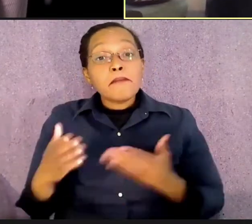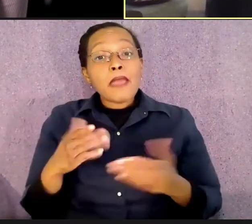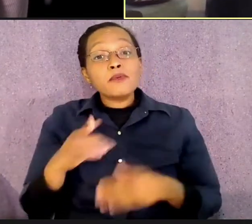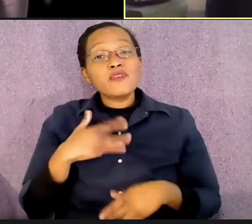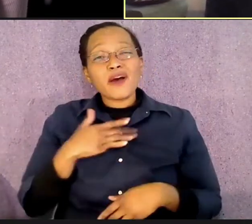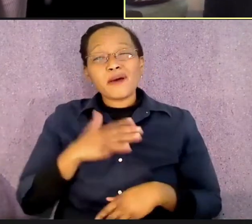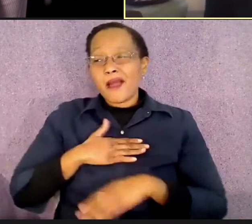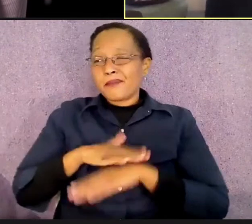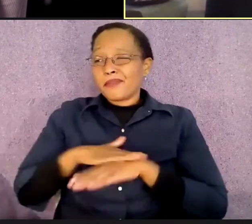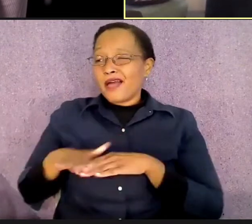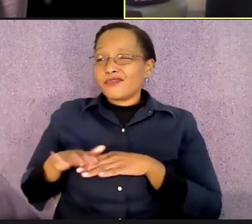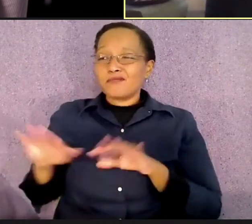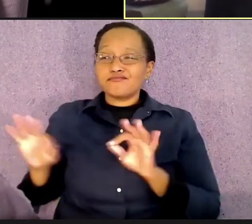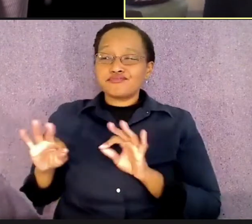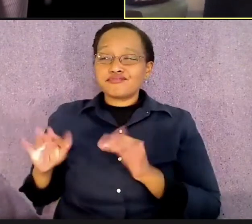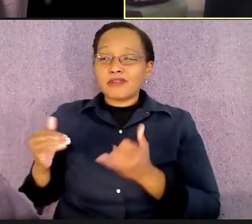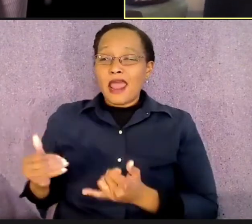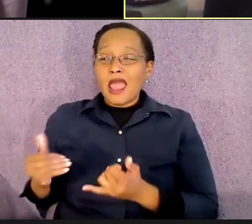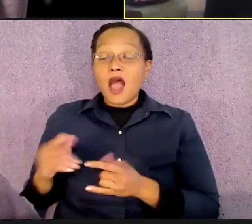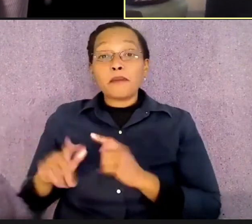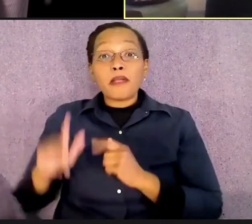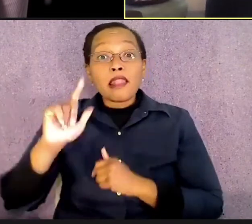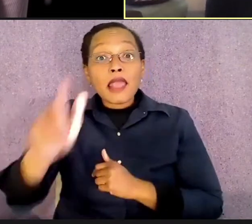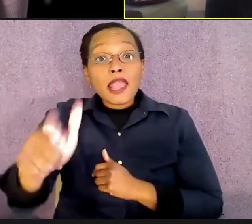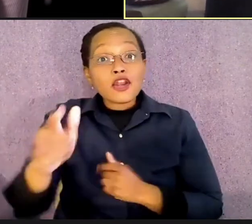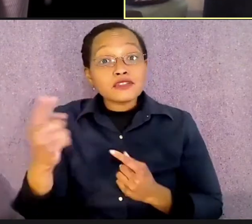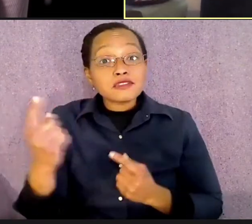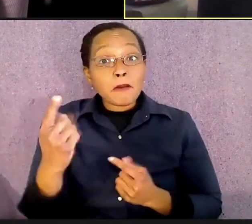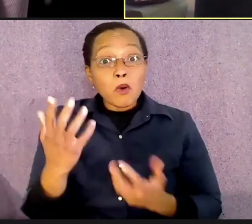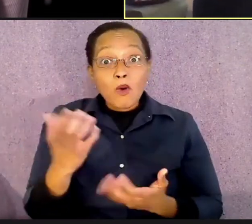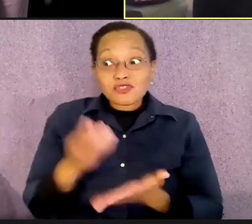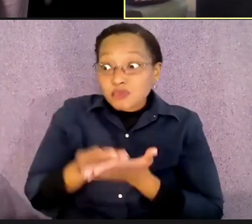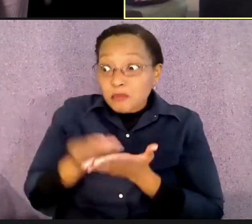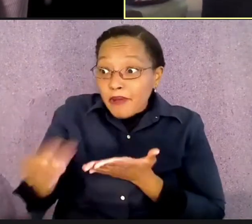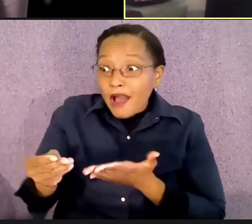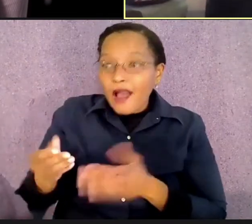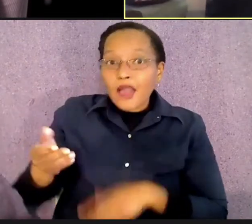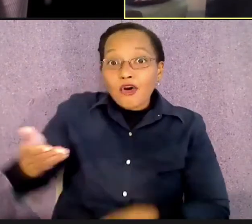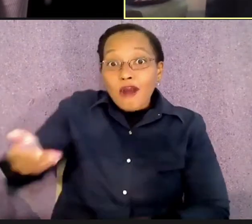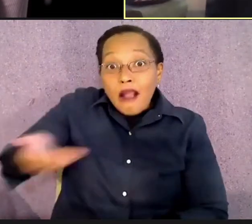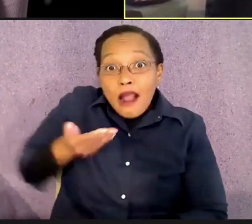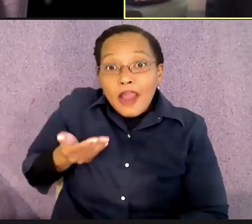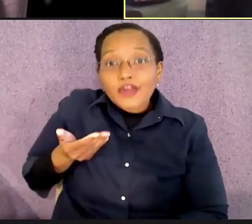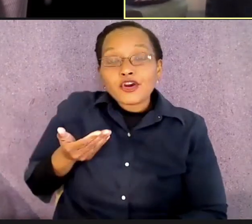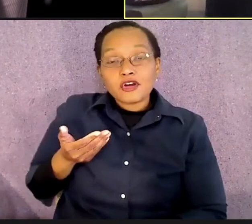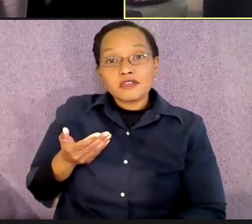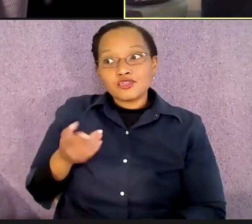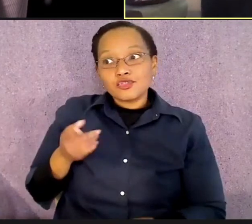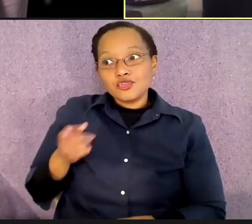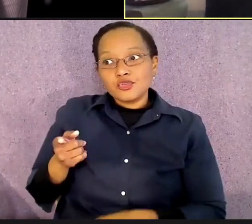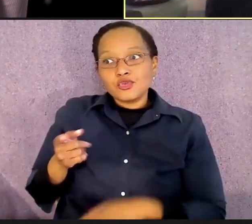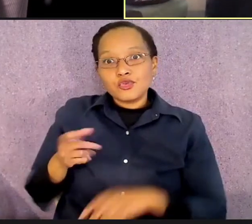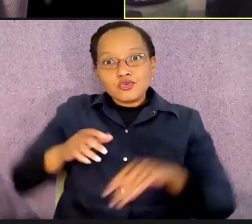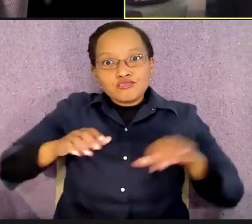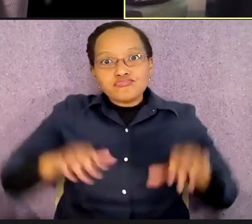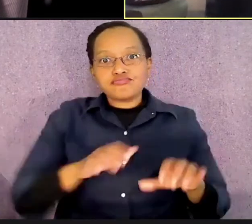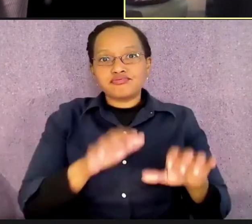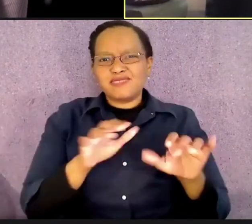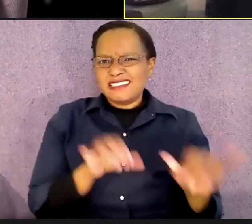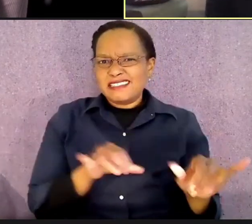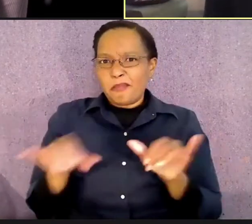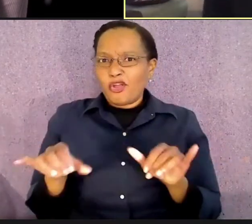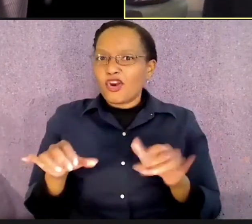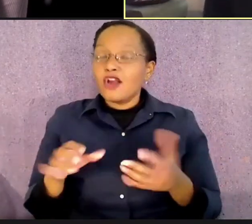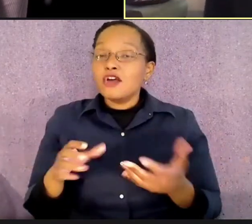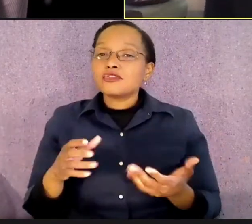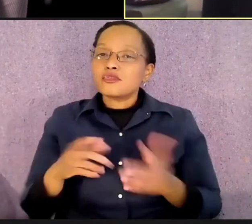wants to hire you from, or wants to buy outright from you, or wants to buy and then have you run. So I would say start making mistakes and